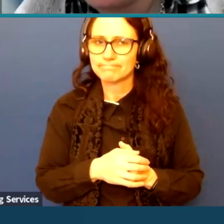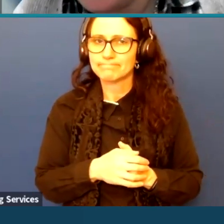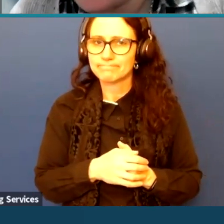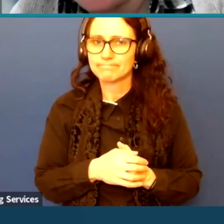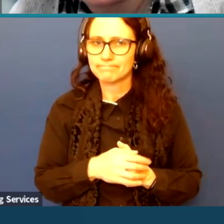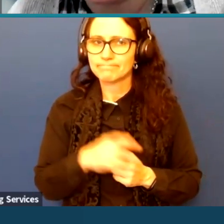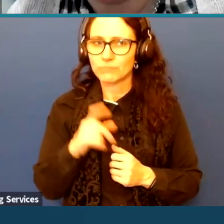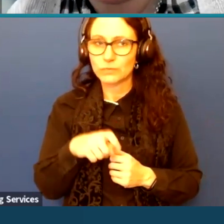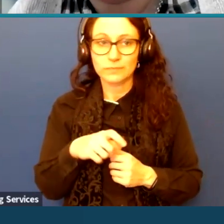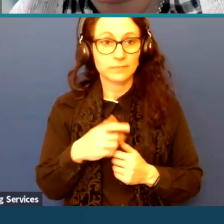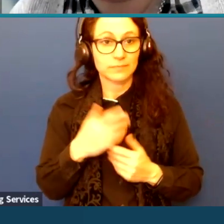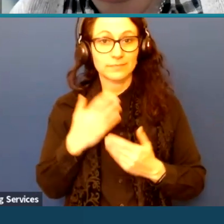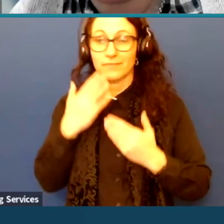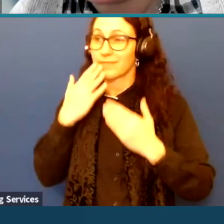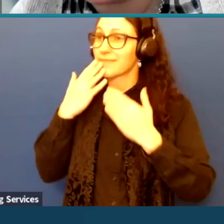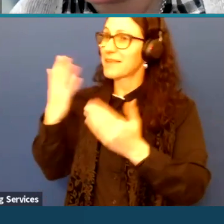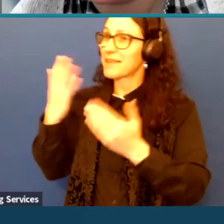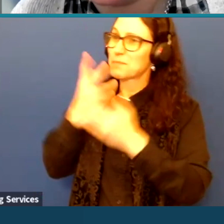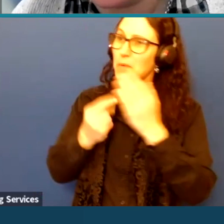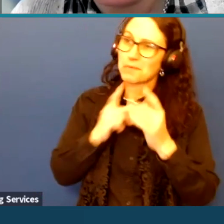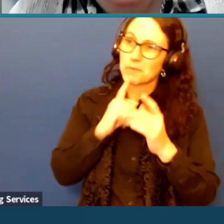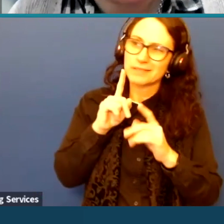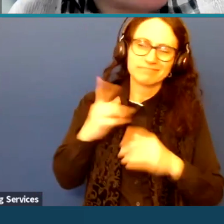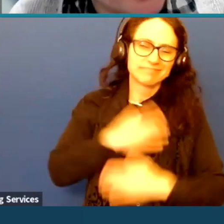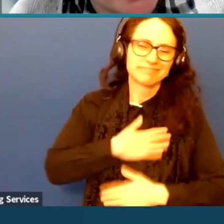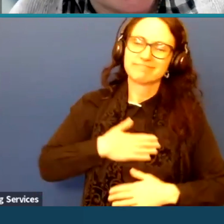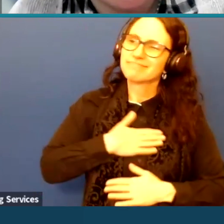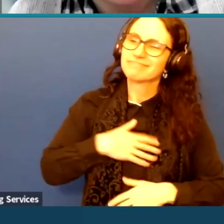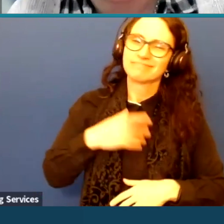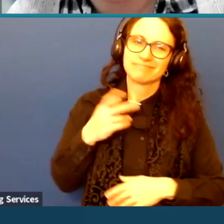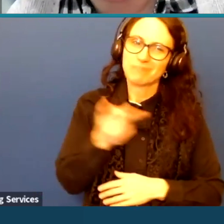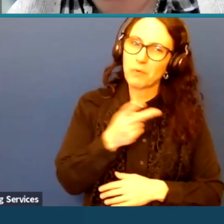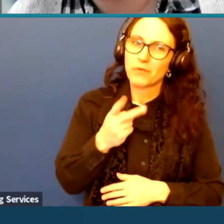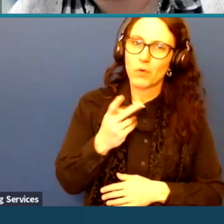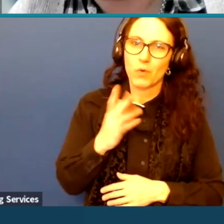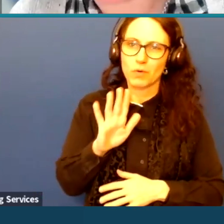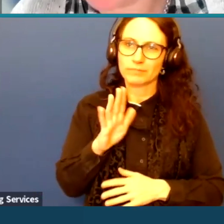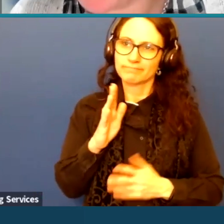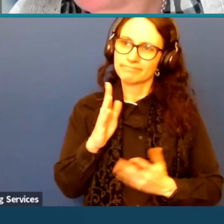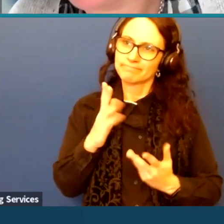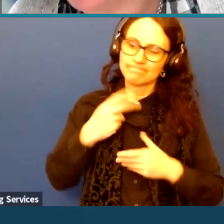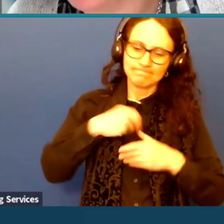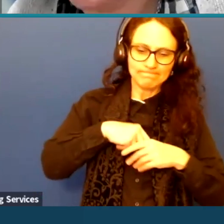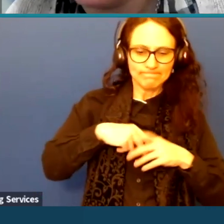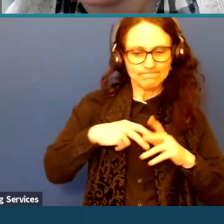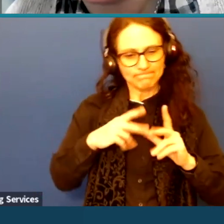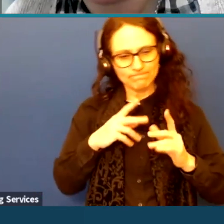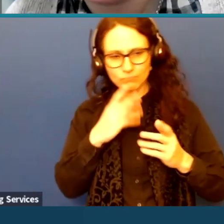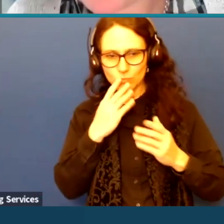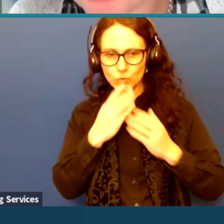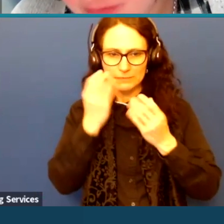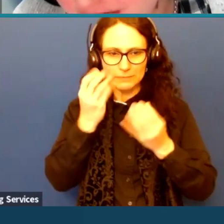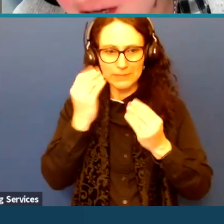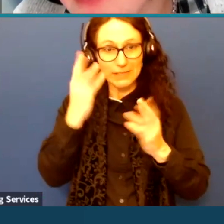Thank you both. Absolutely. I truly appreciate both of your insights, and I would hope you're able to stay a